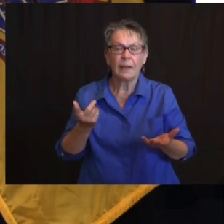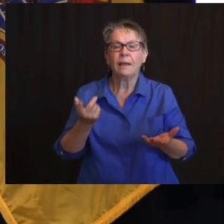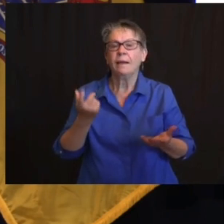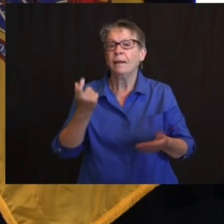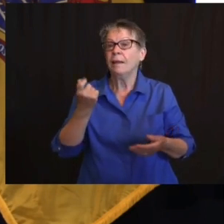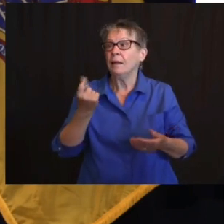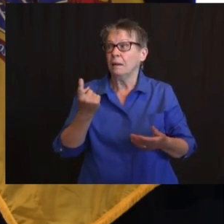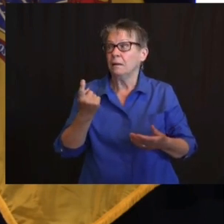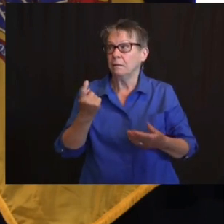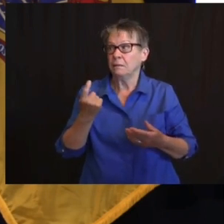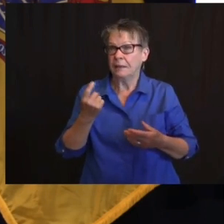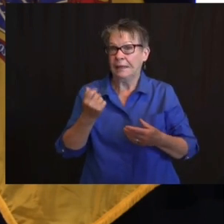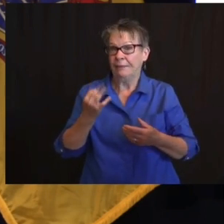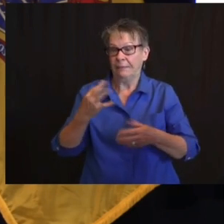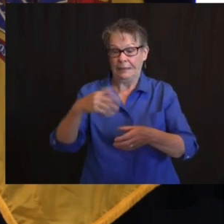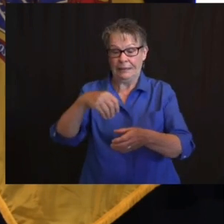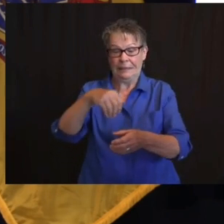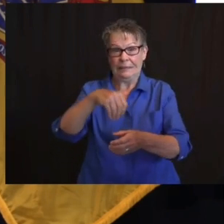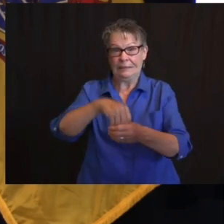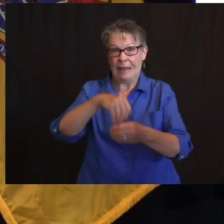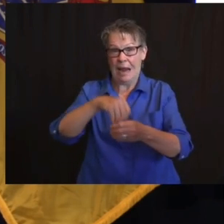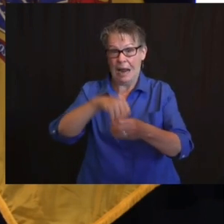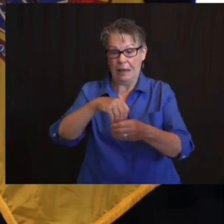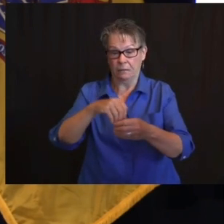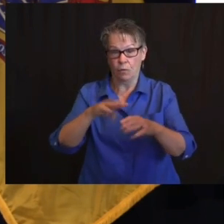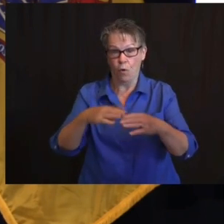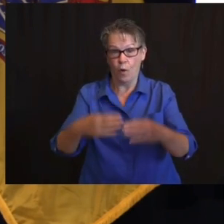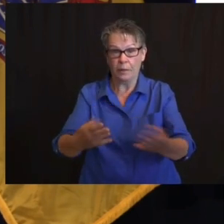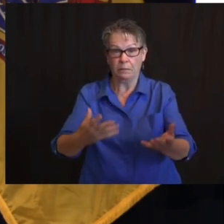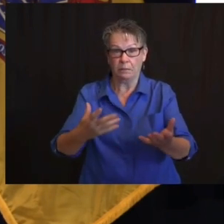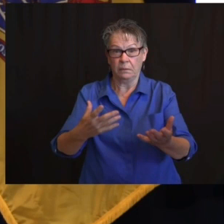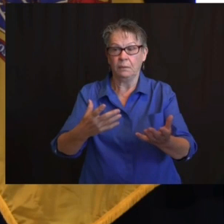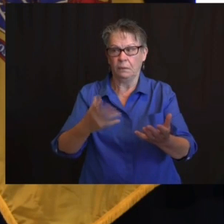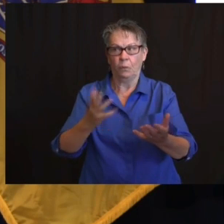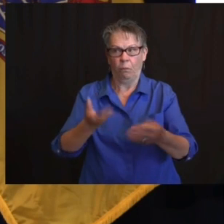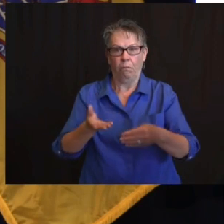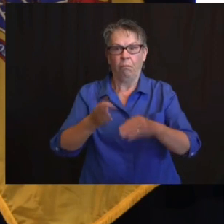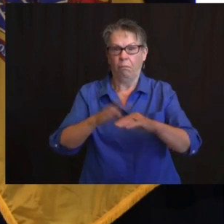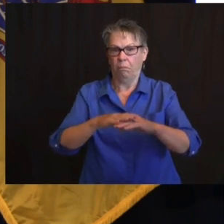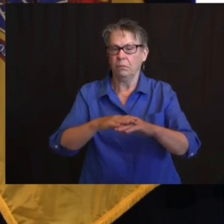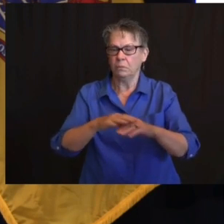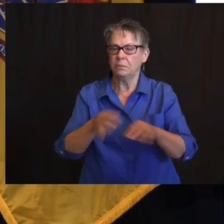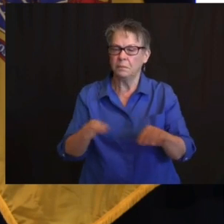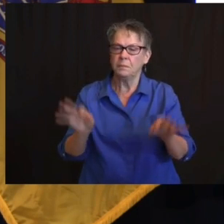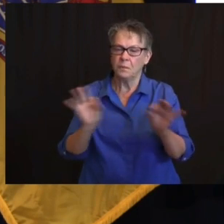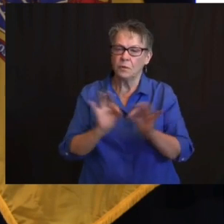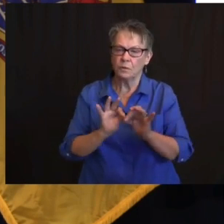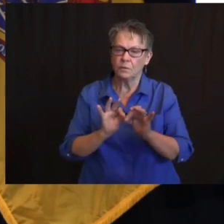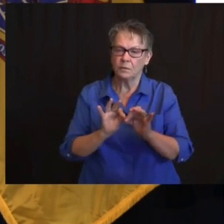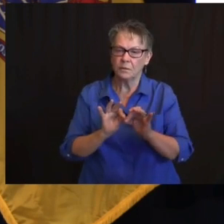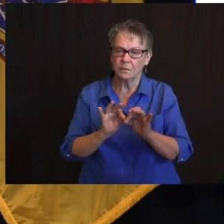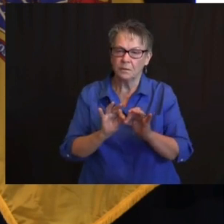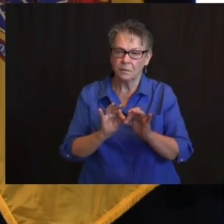social distance, wear face coverings, wash your hands with soap and water, the basics.